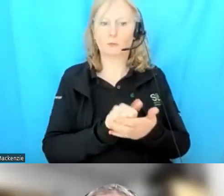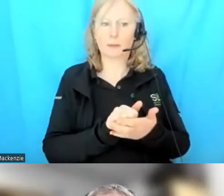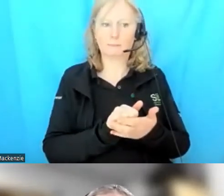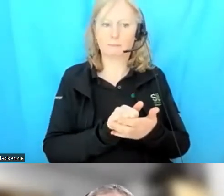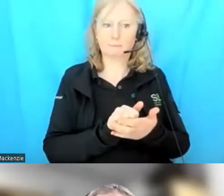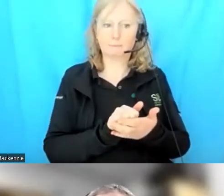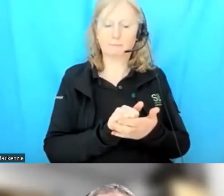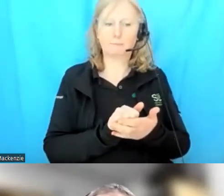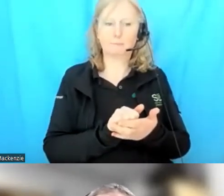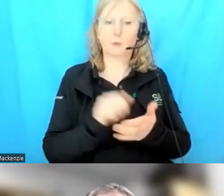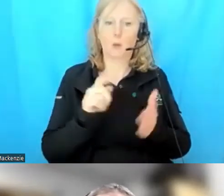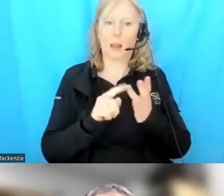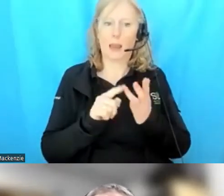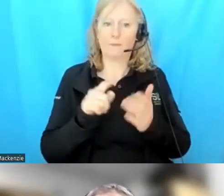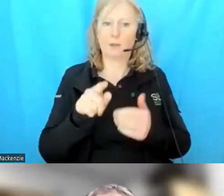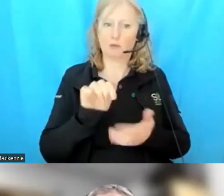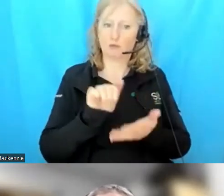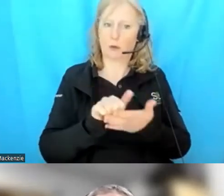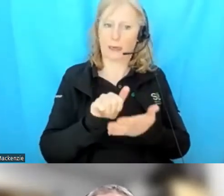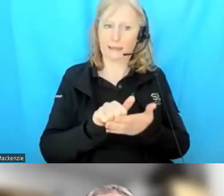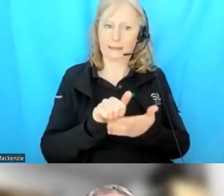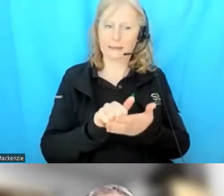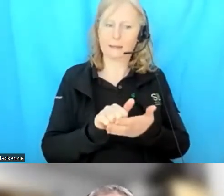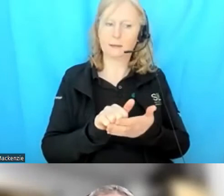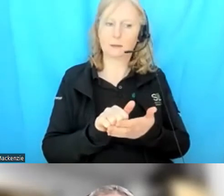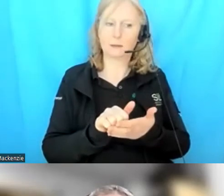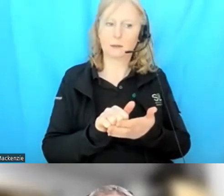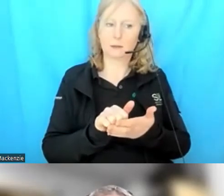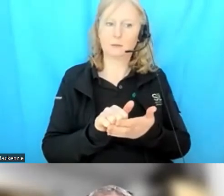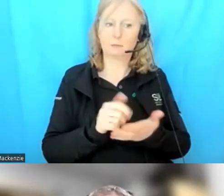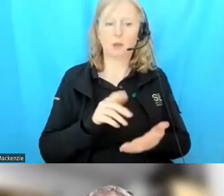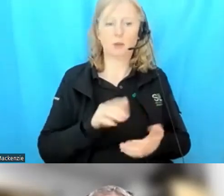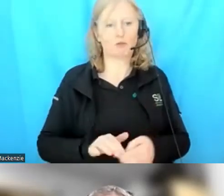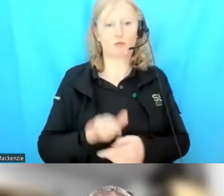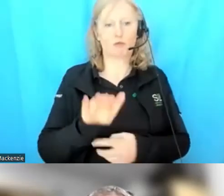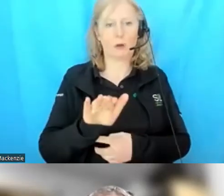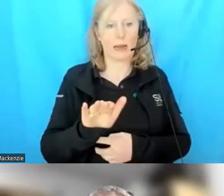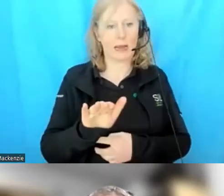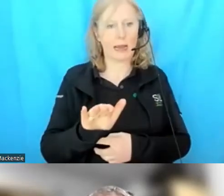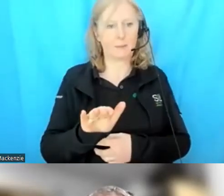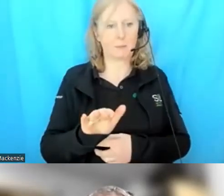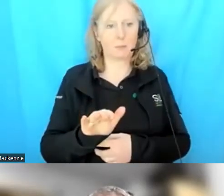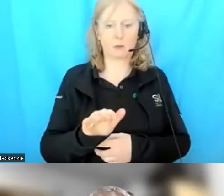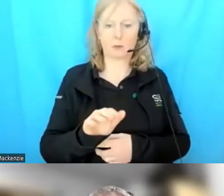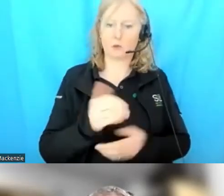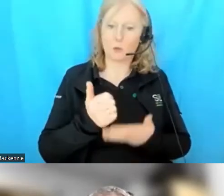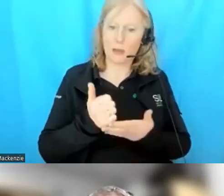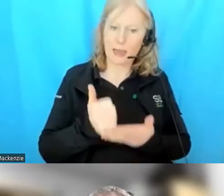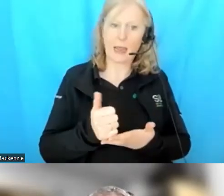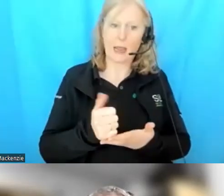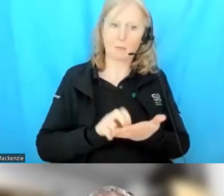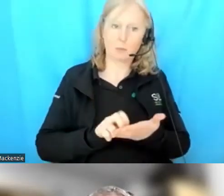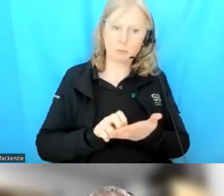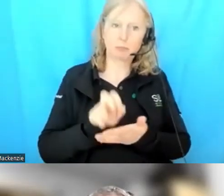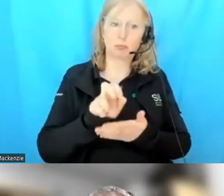As I say, Olivia is correct. You know, the ramp is there to aid boarding and